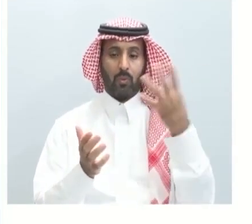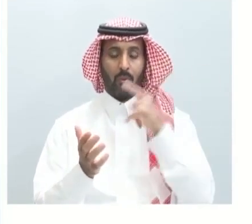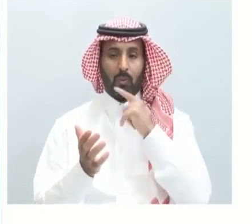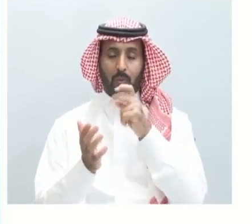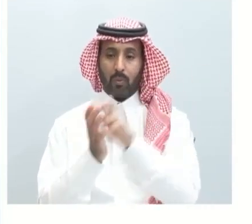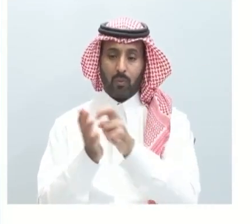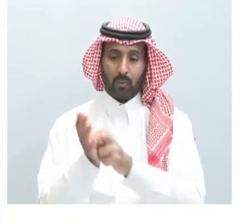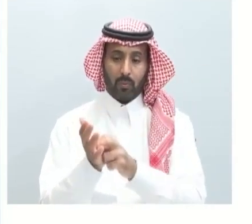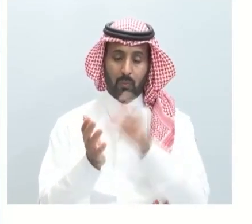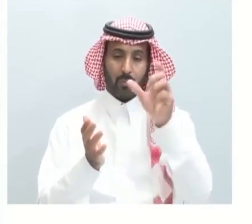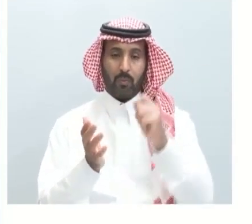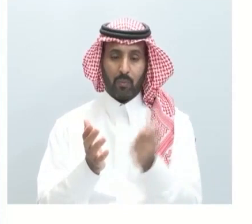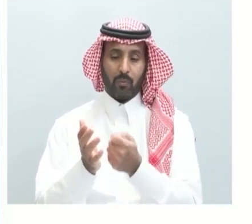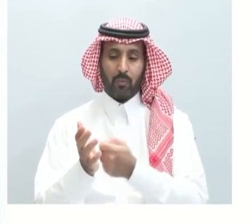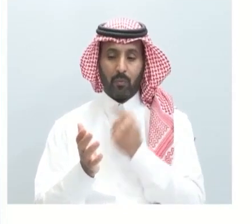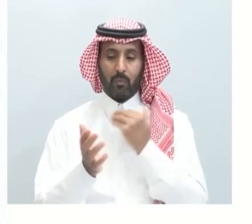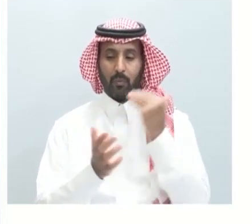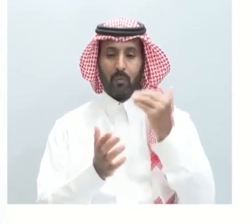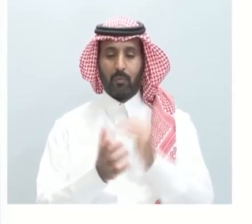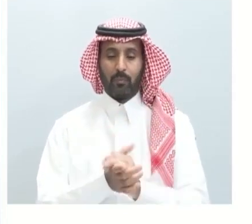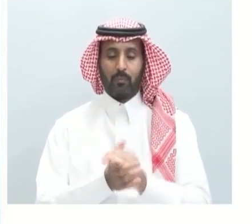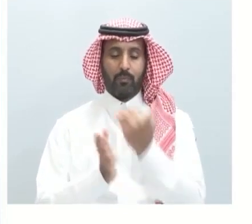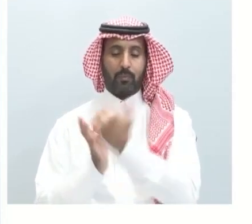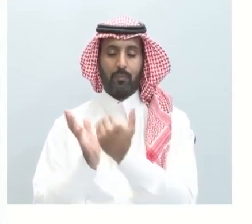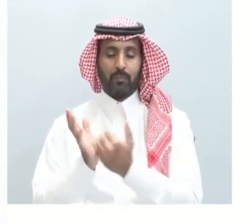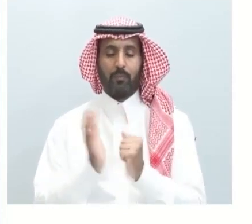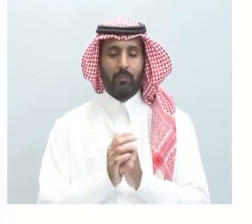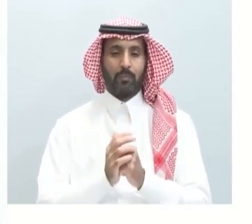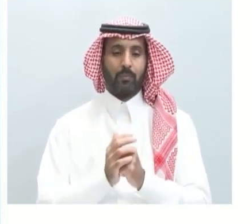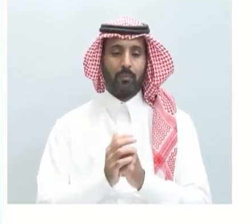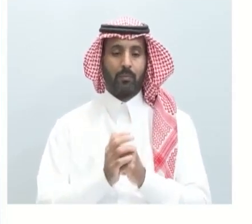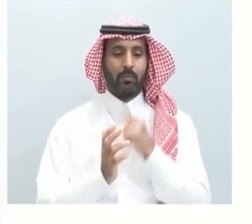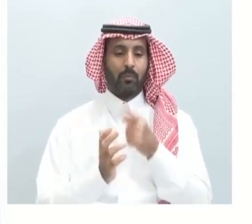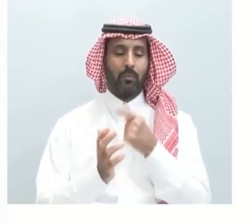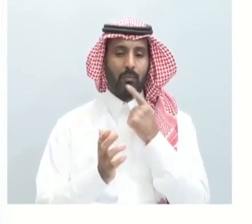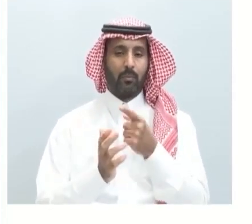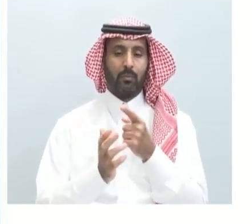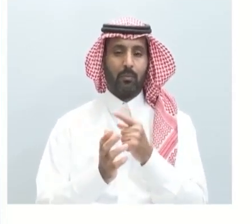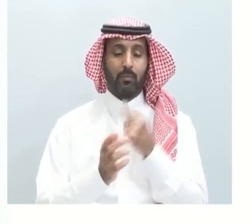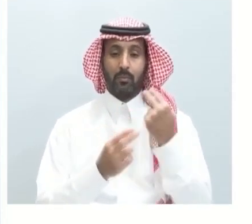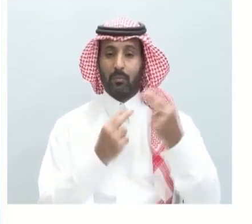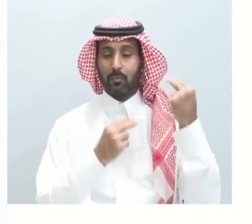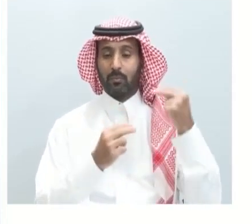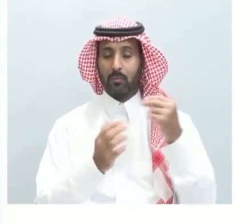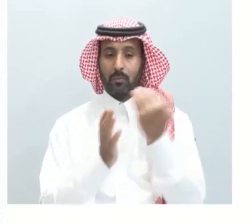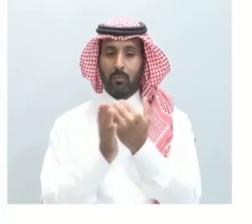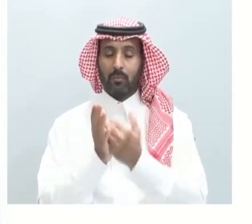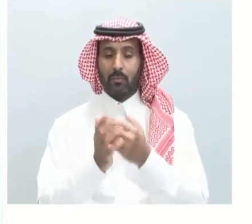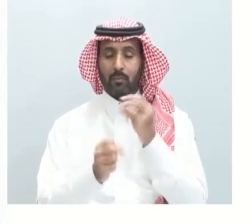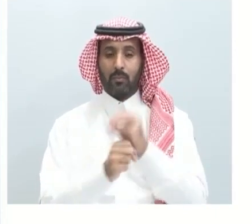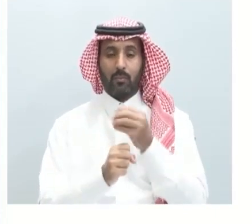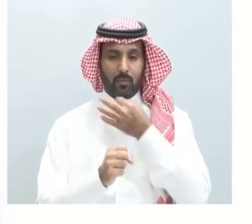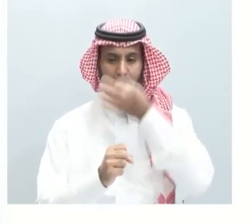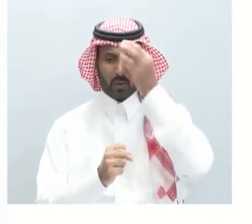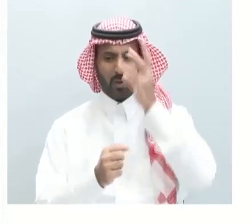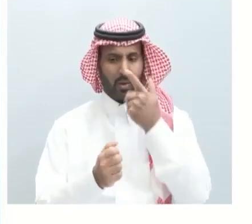curriculum use them in this essay so what is the essay about talk about write an expository essay about